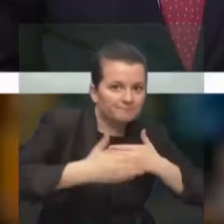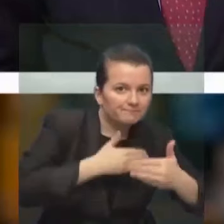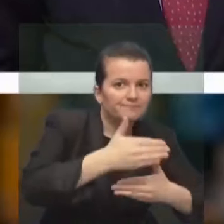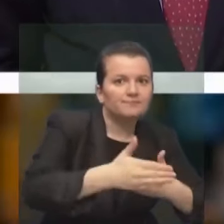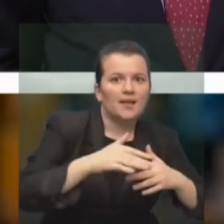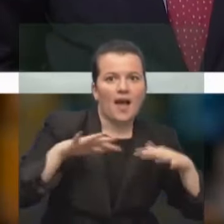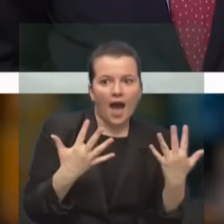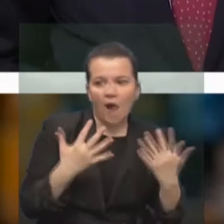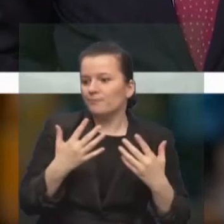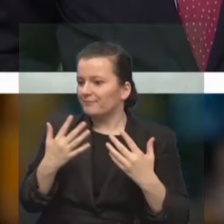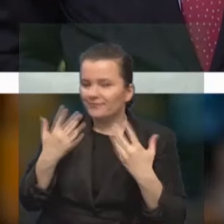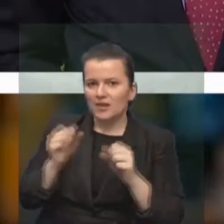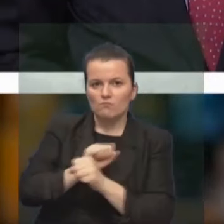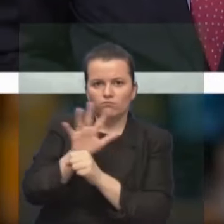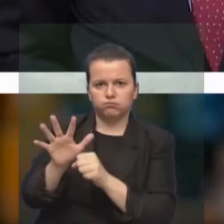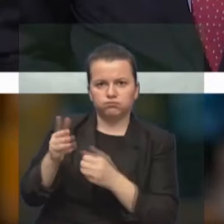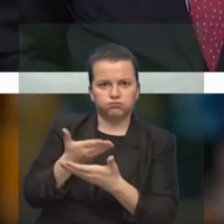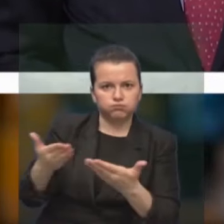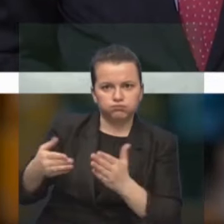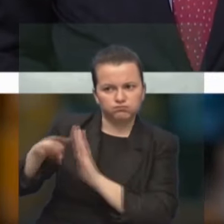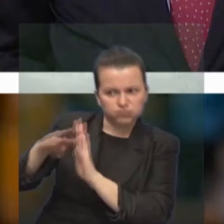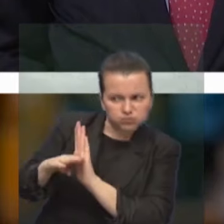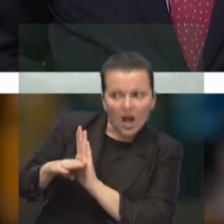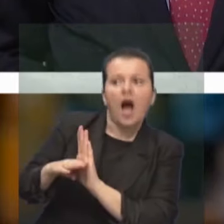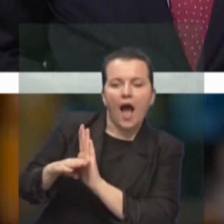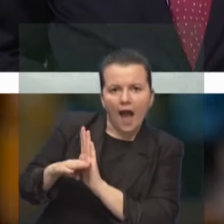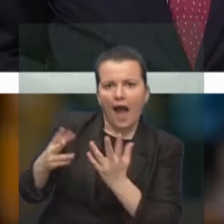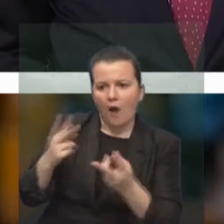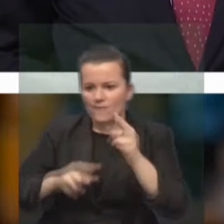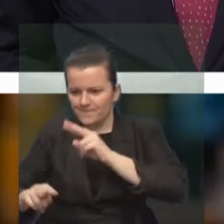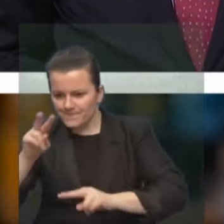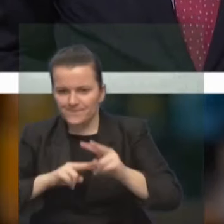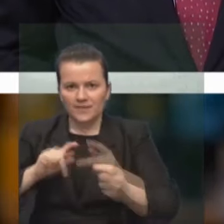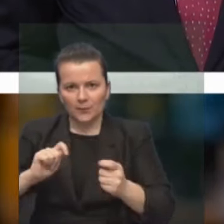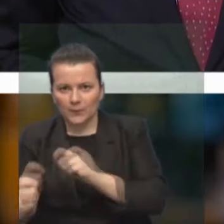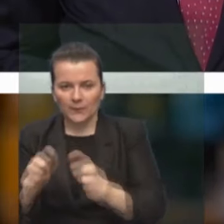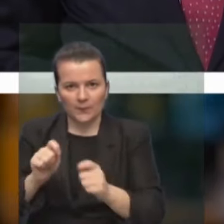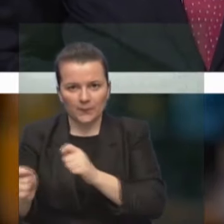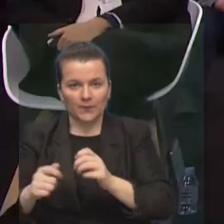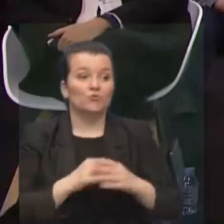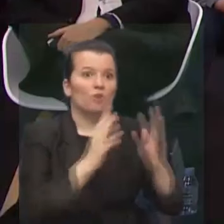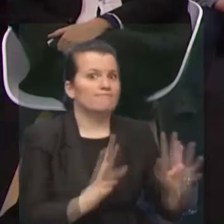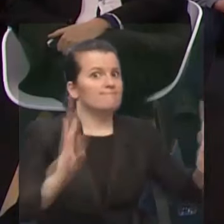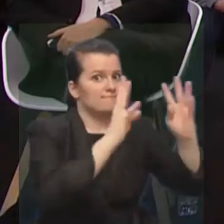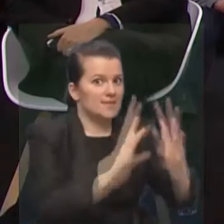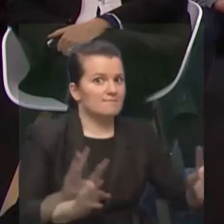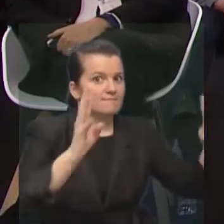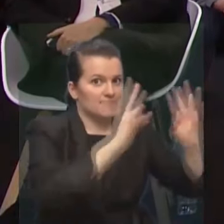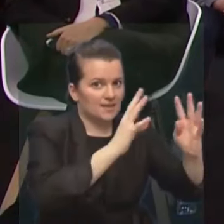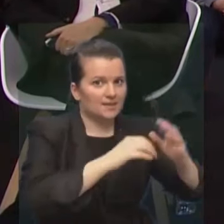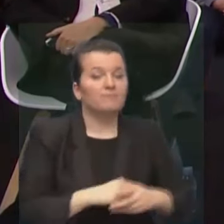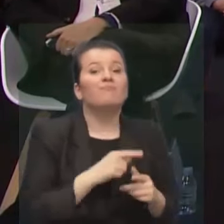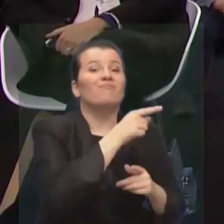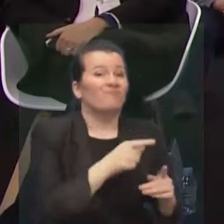the situation with top management. The board of directors was, in fact, closely